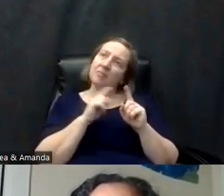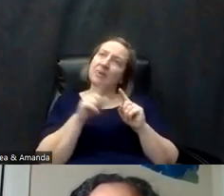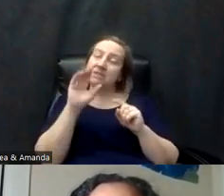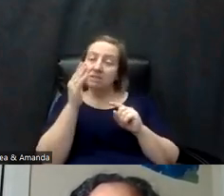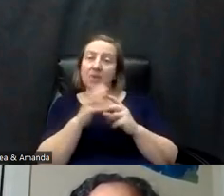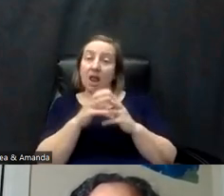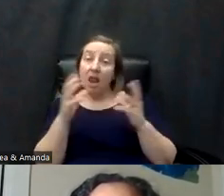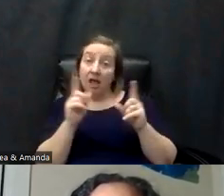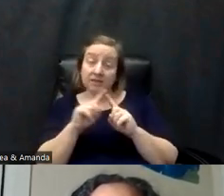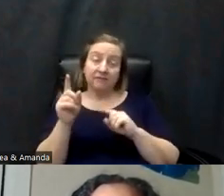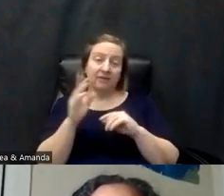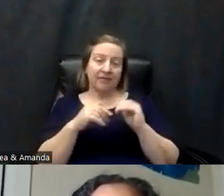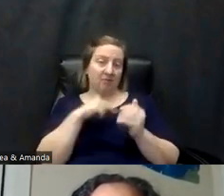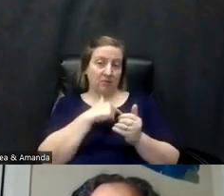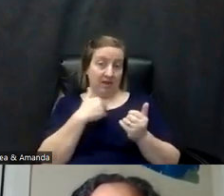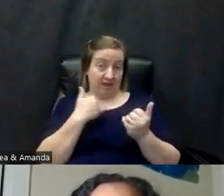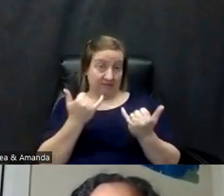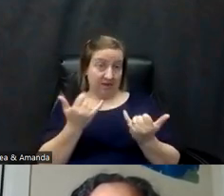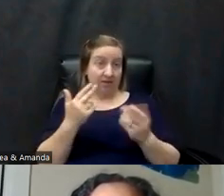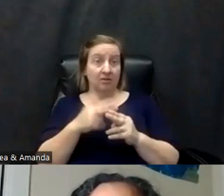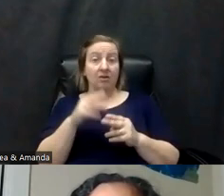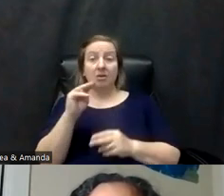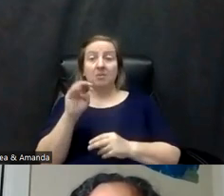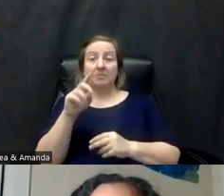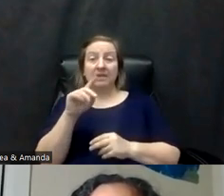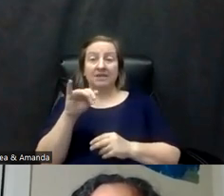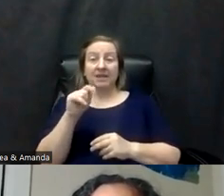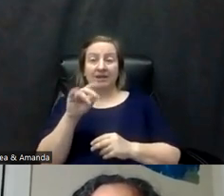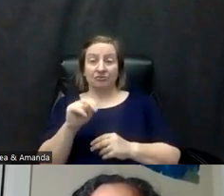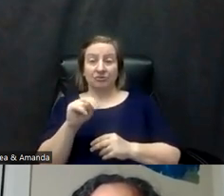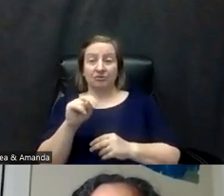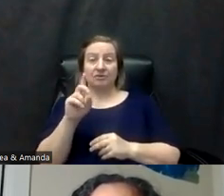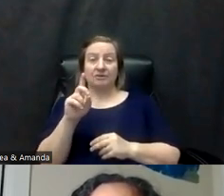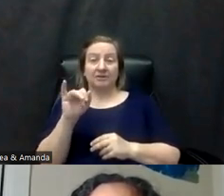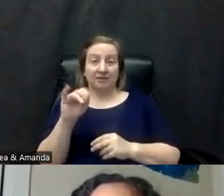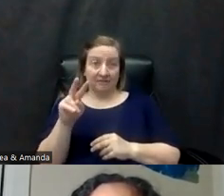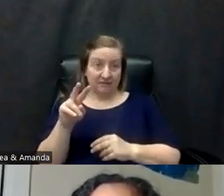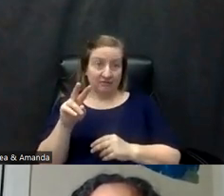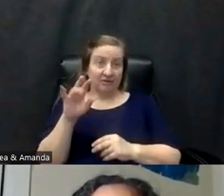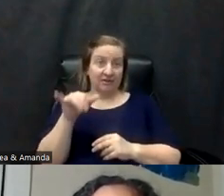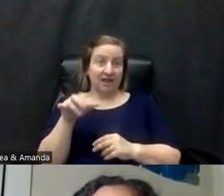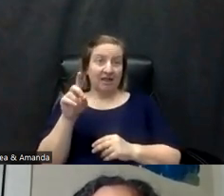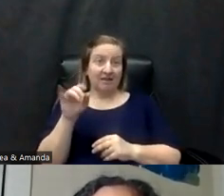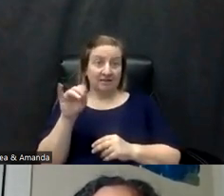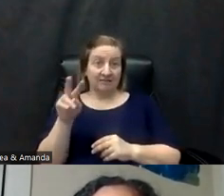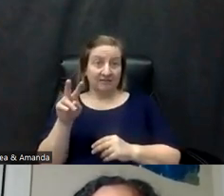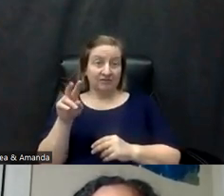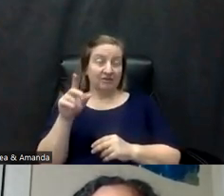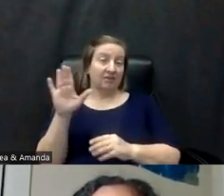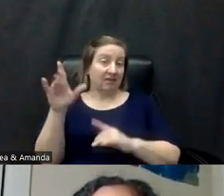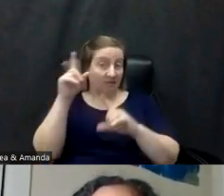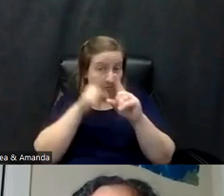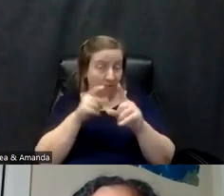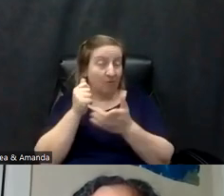a lot different from what we have now is called the mediation division. And that division, the goal is to